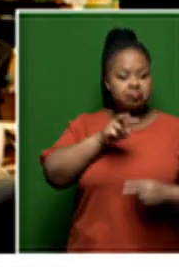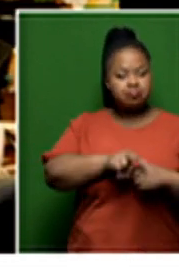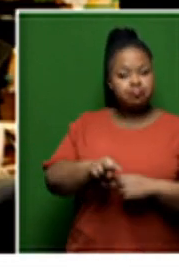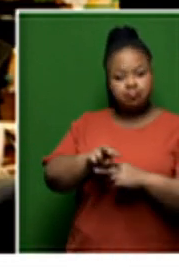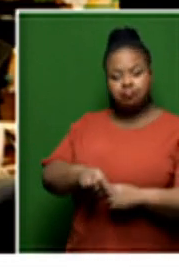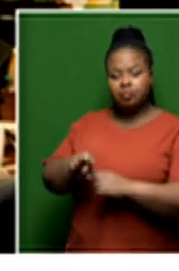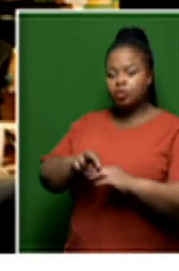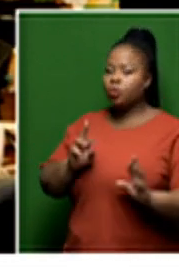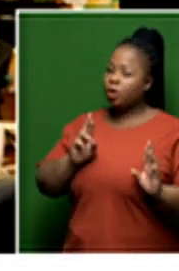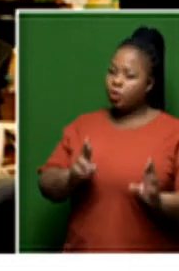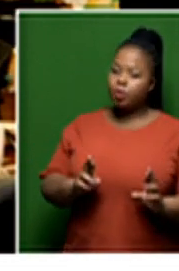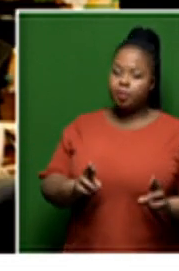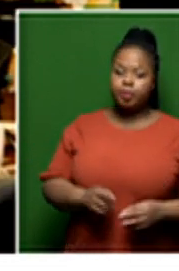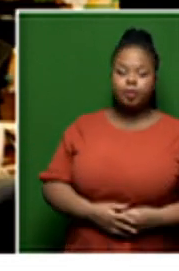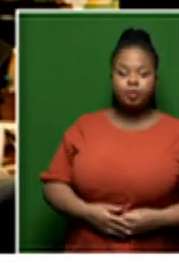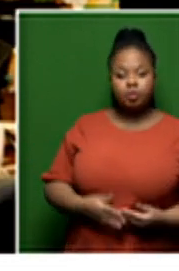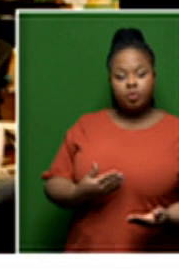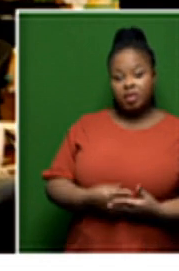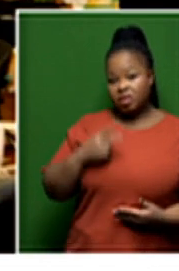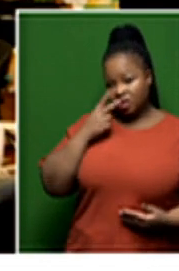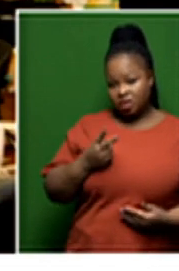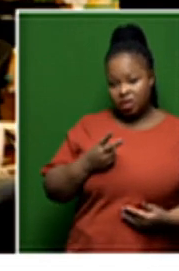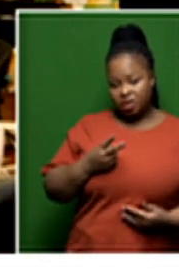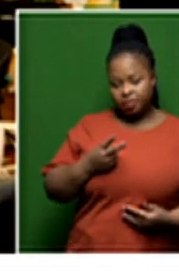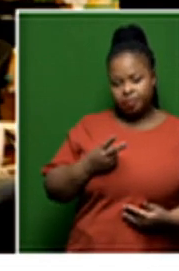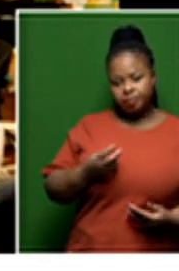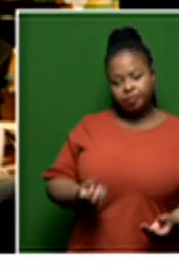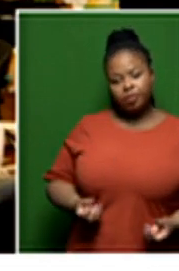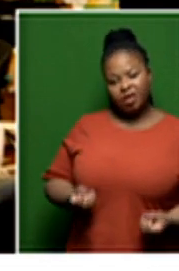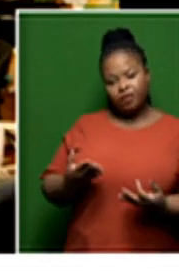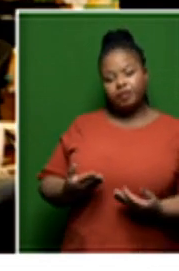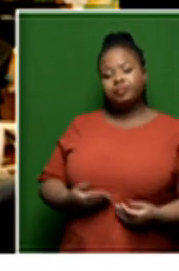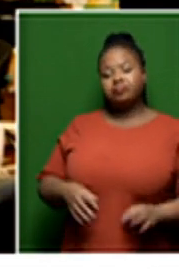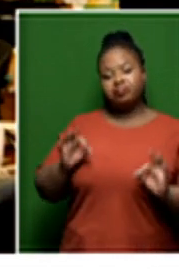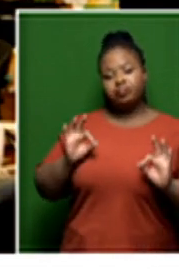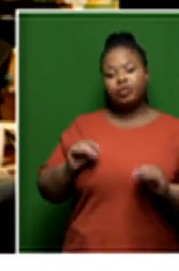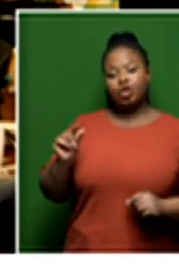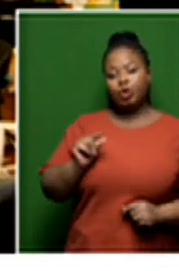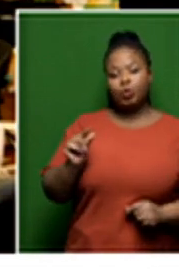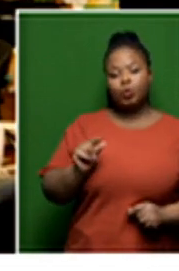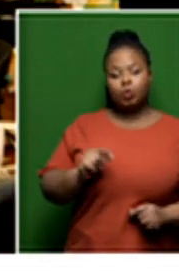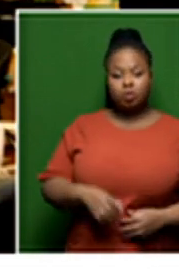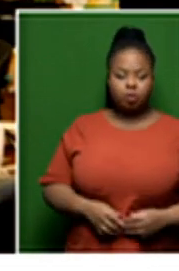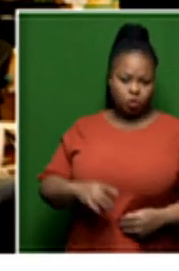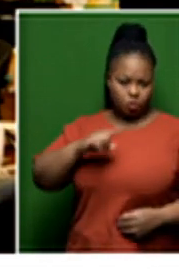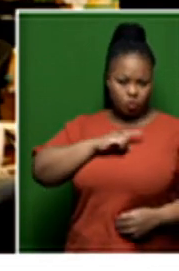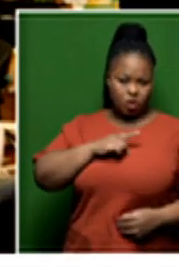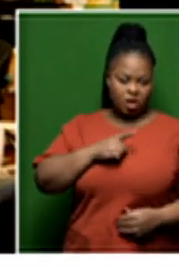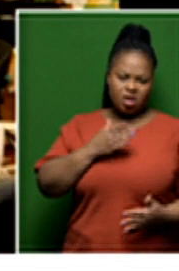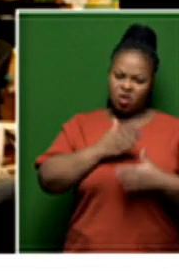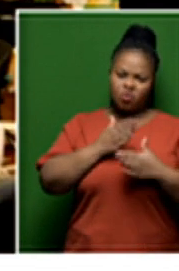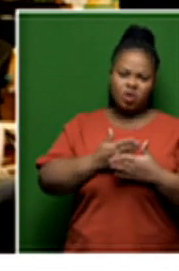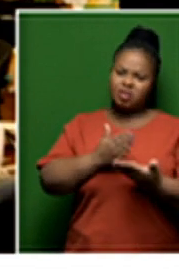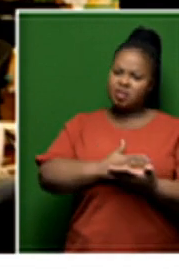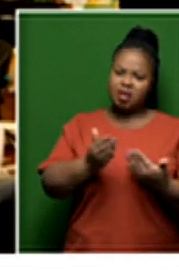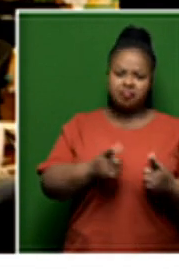that we will see them being handed over very soon, because in many instances the work has been